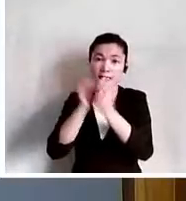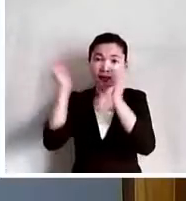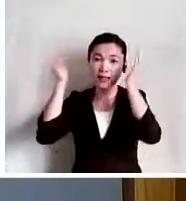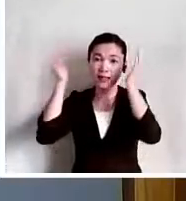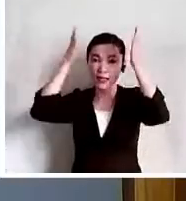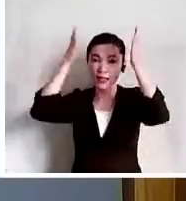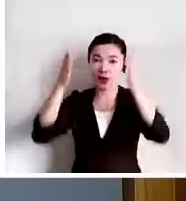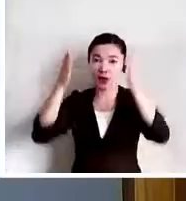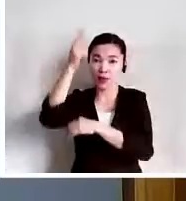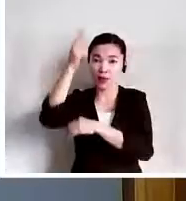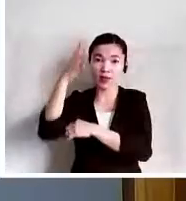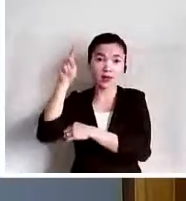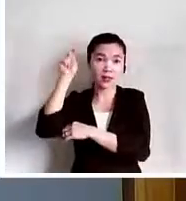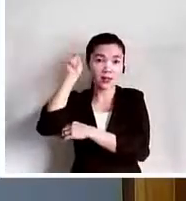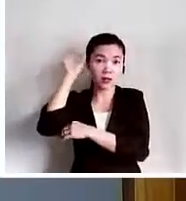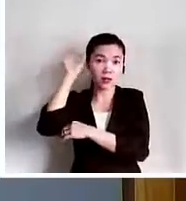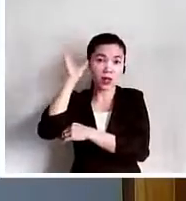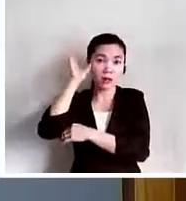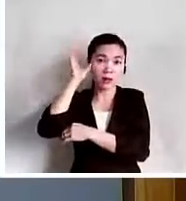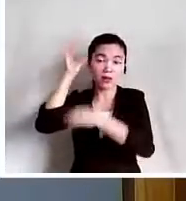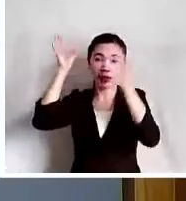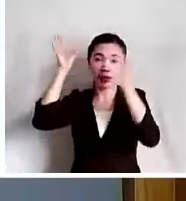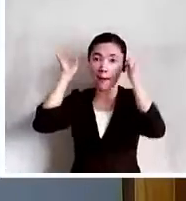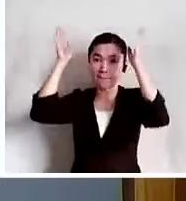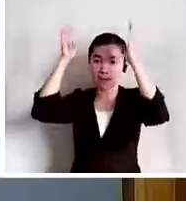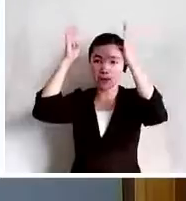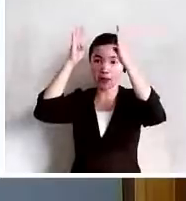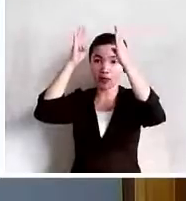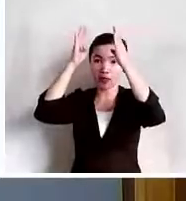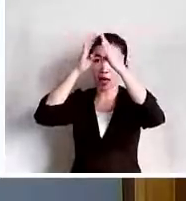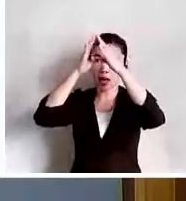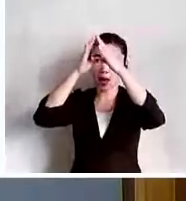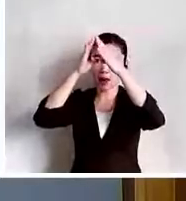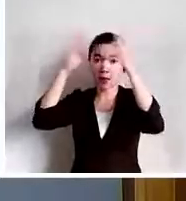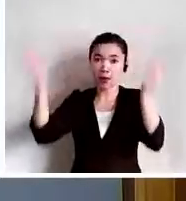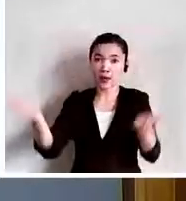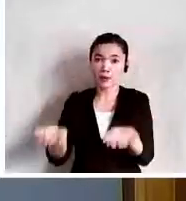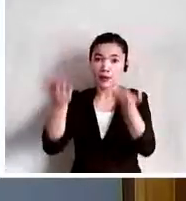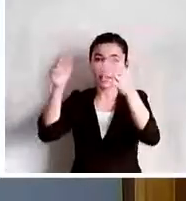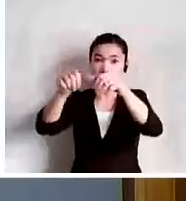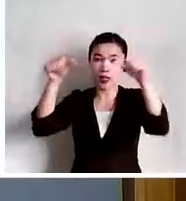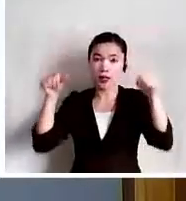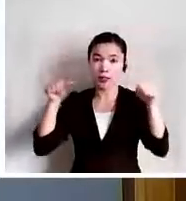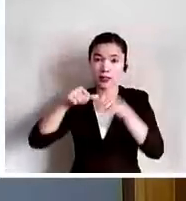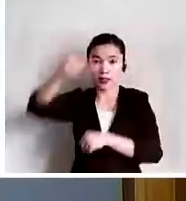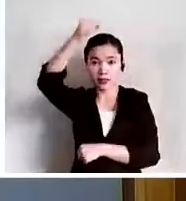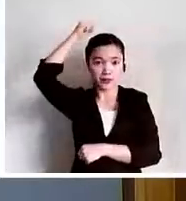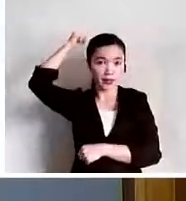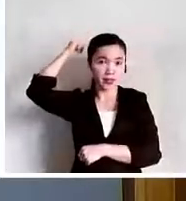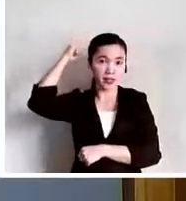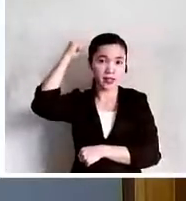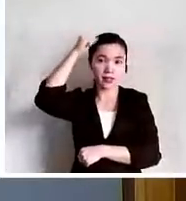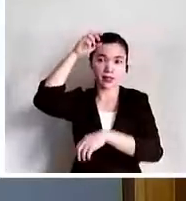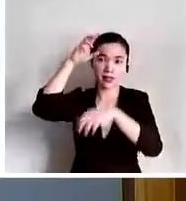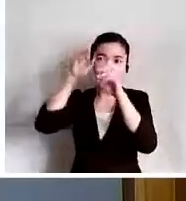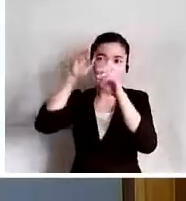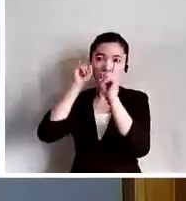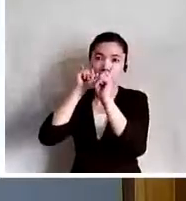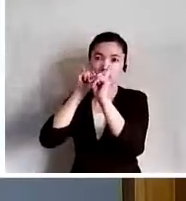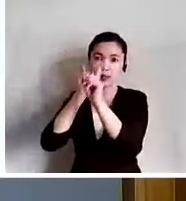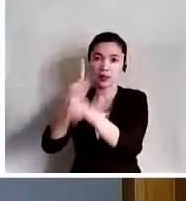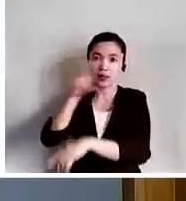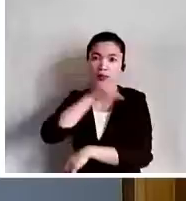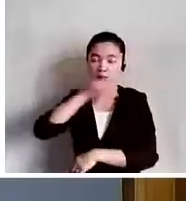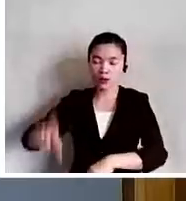Teofilo Kamumut, Bishop, be raised to the altar of the saints. Let us pray to the Lord.